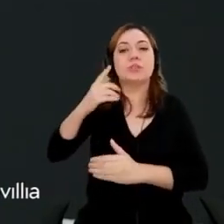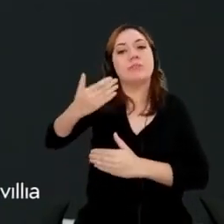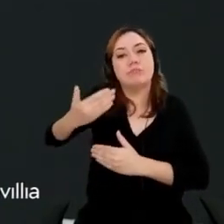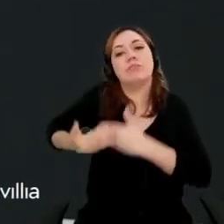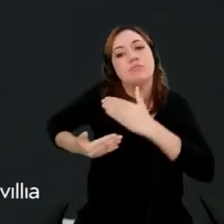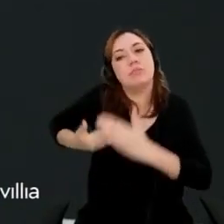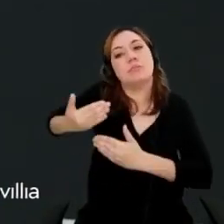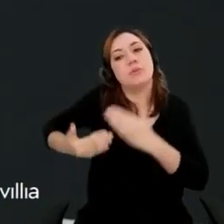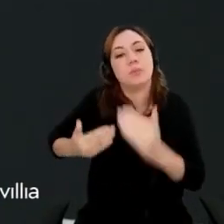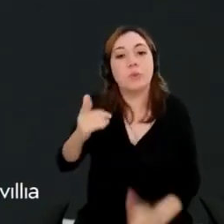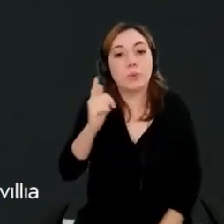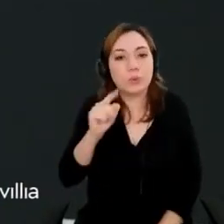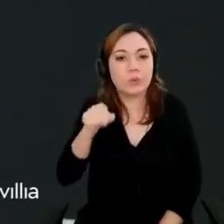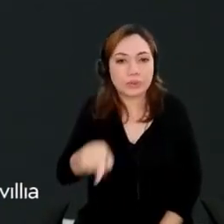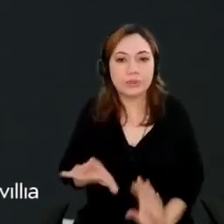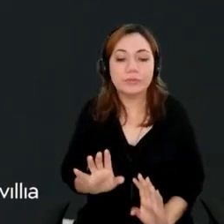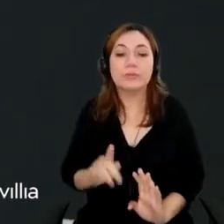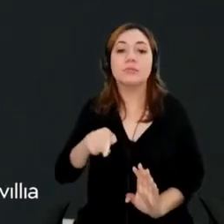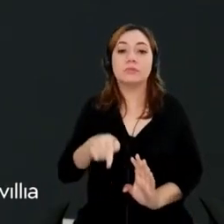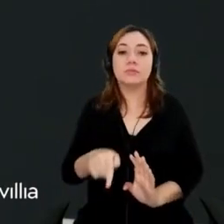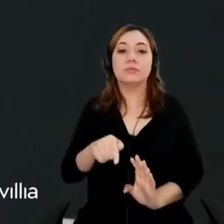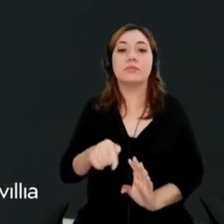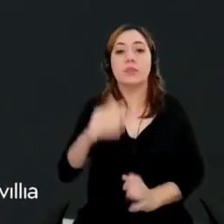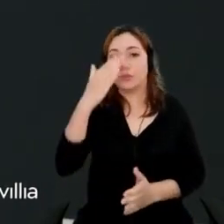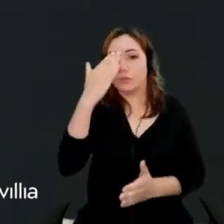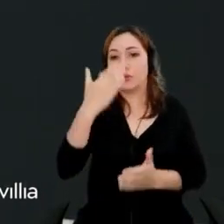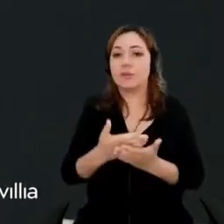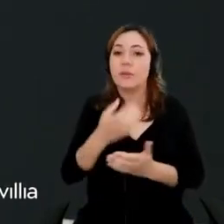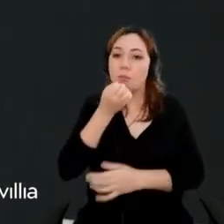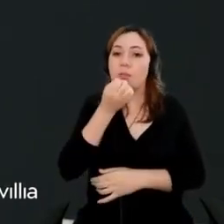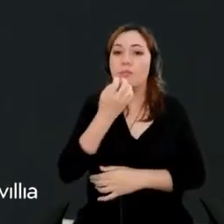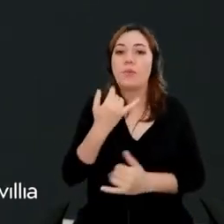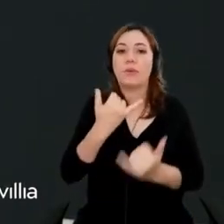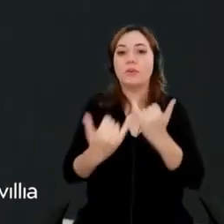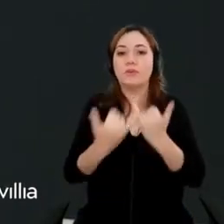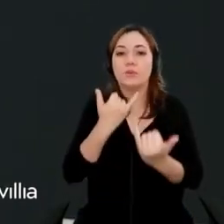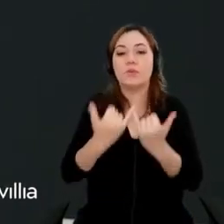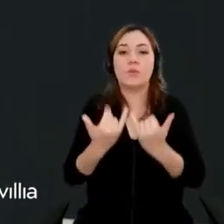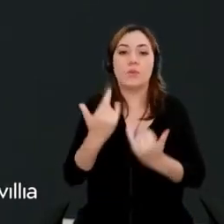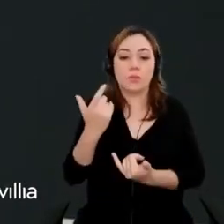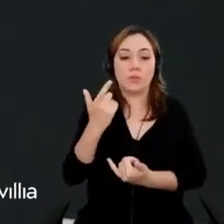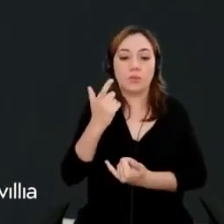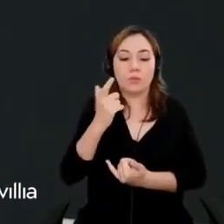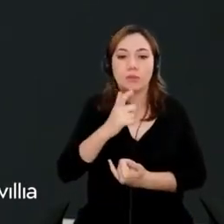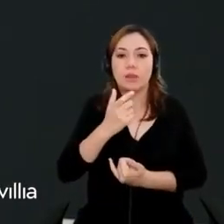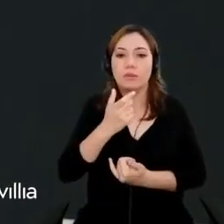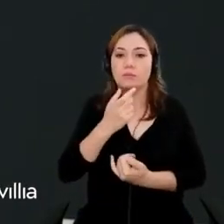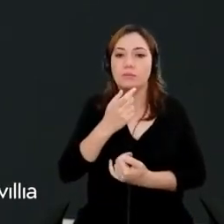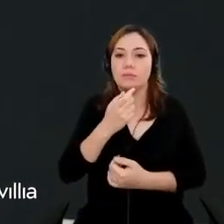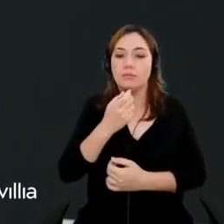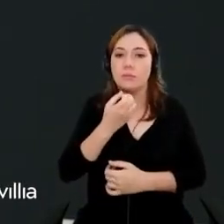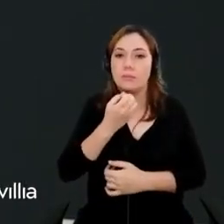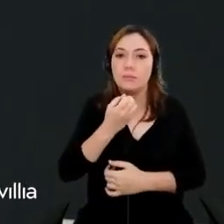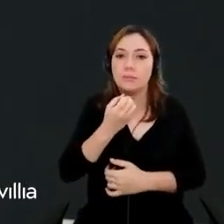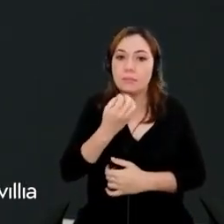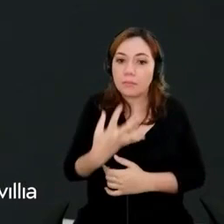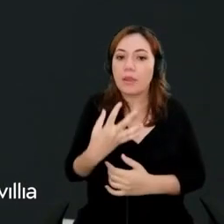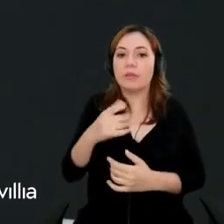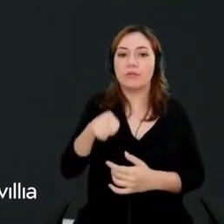really this is one of good example to really increase the developer proposition. Other two ones